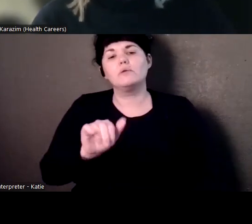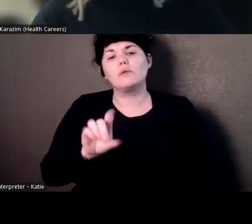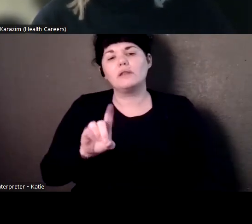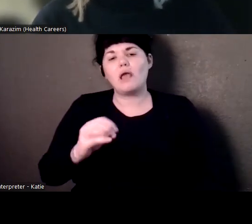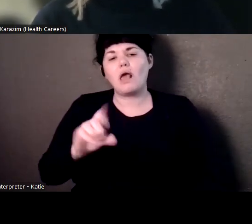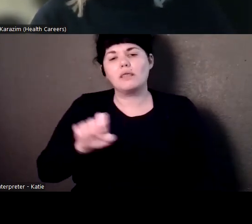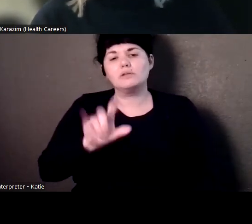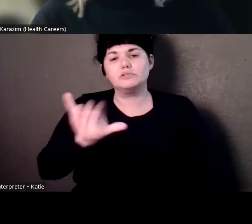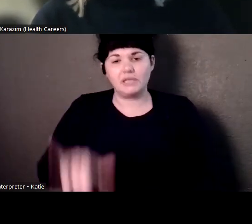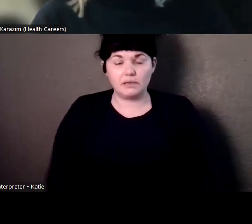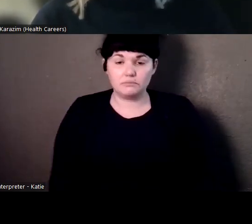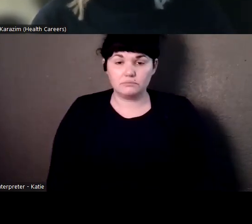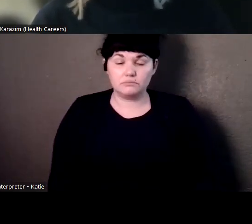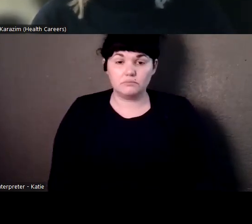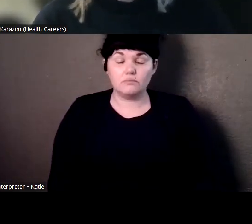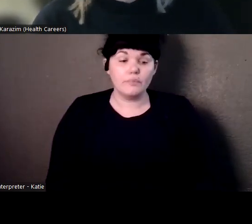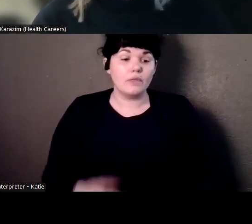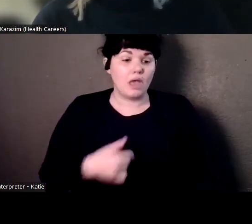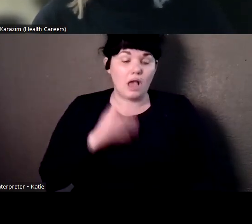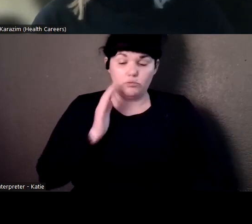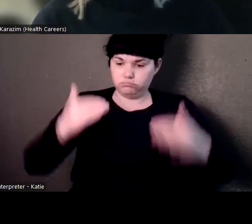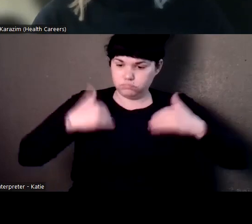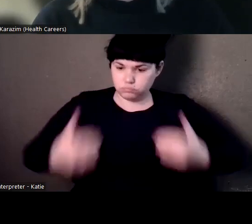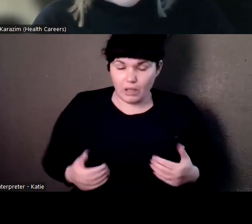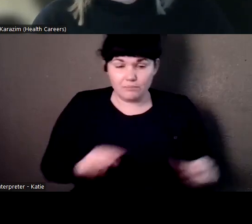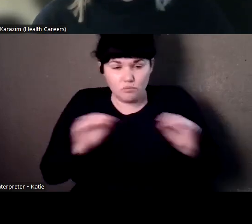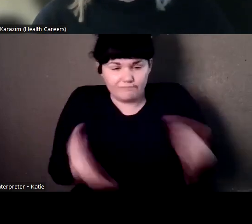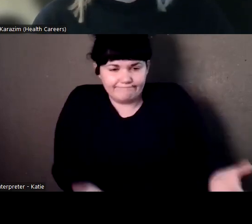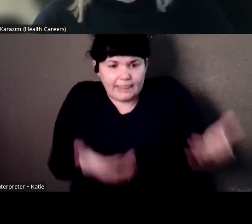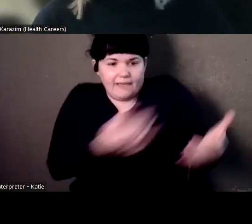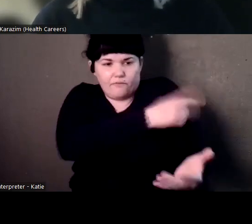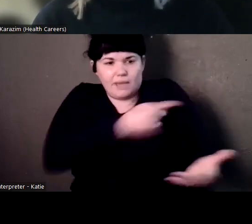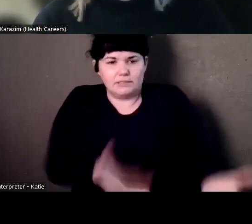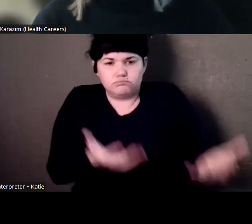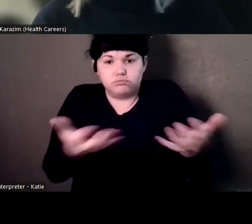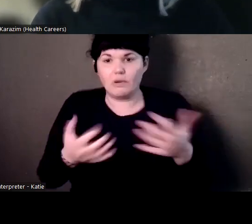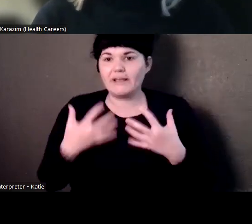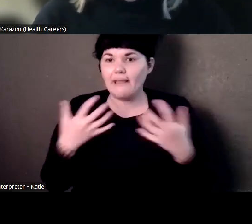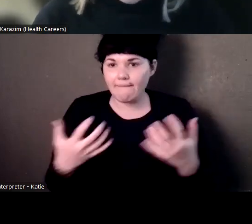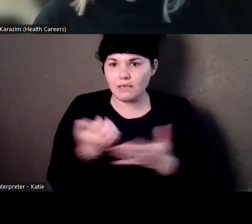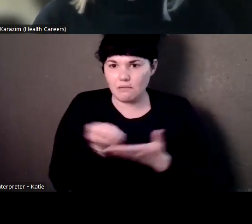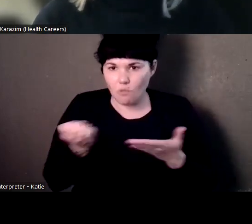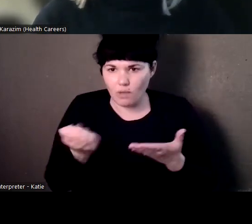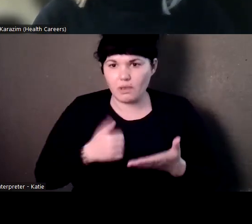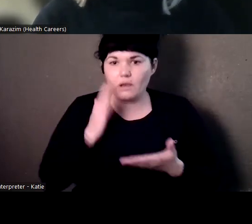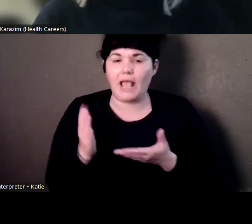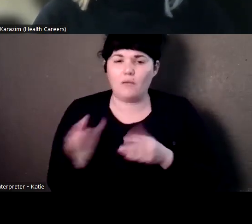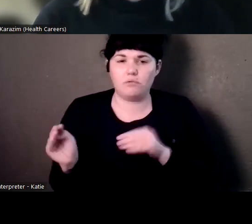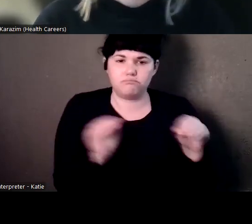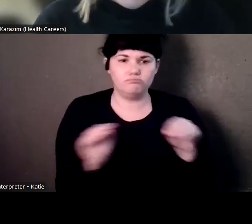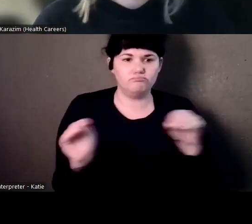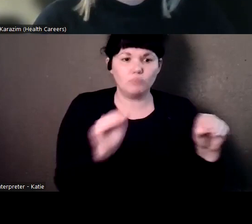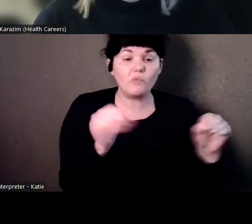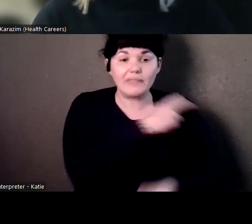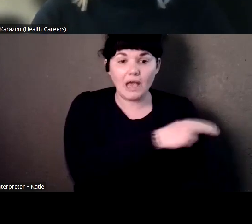lifted patients and moved heavy X-ray equipment around the hospital and in